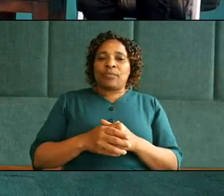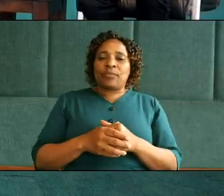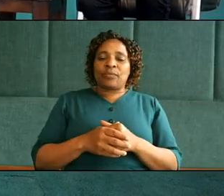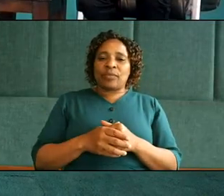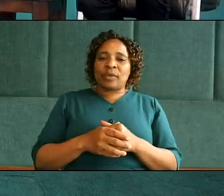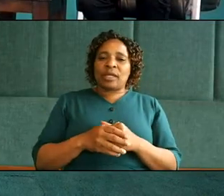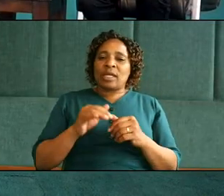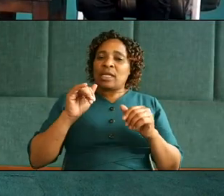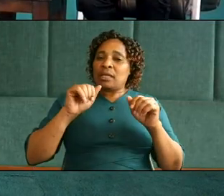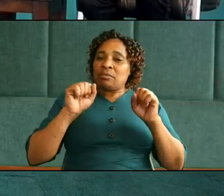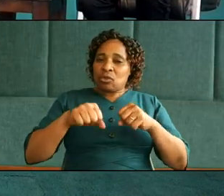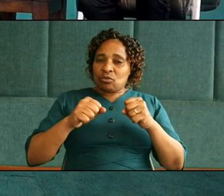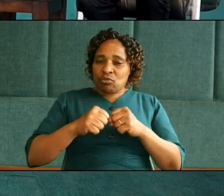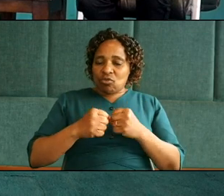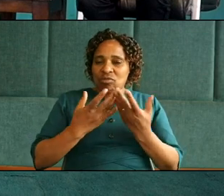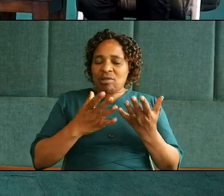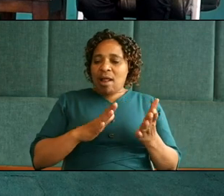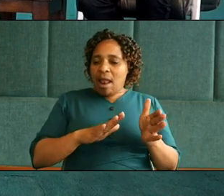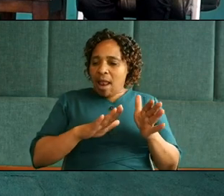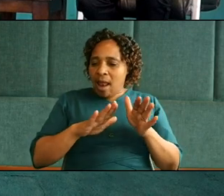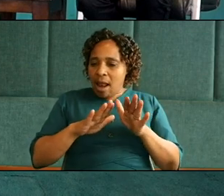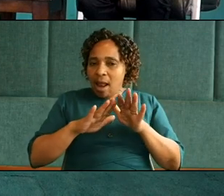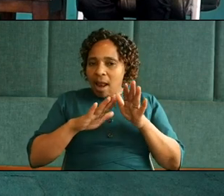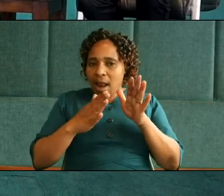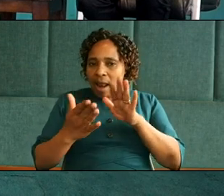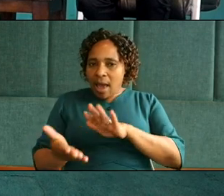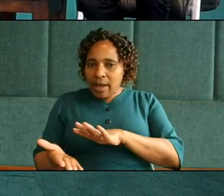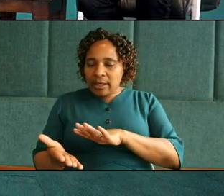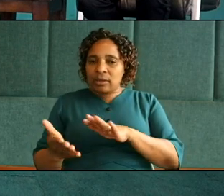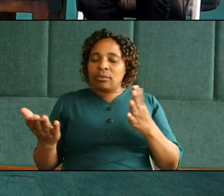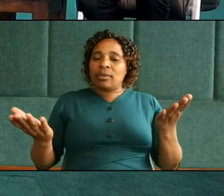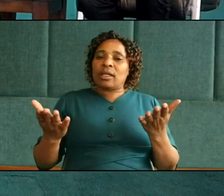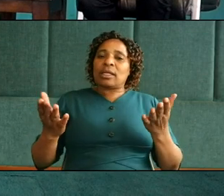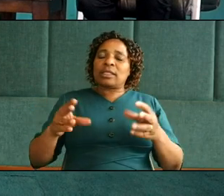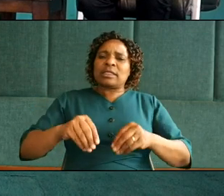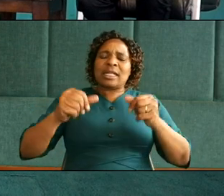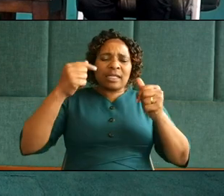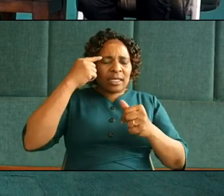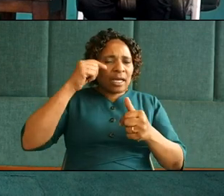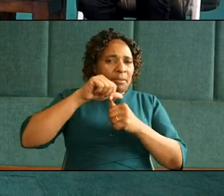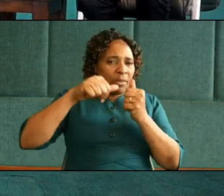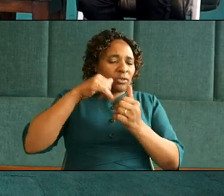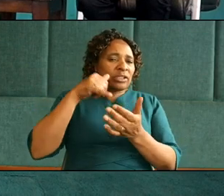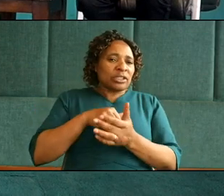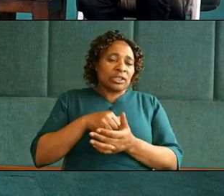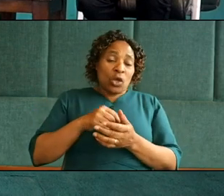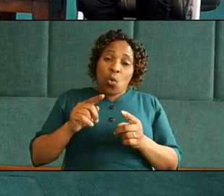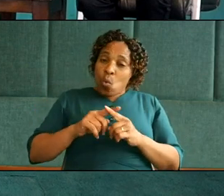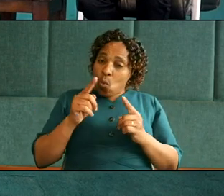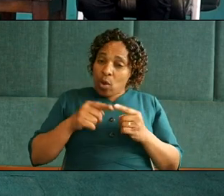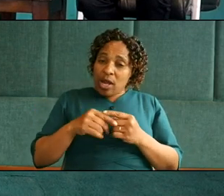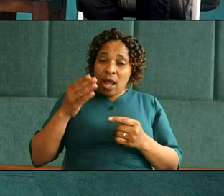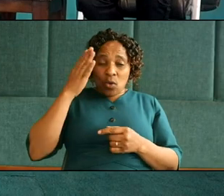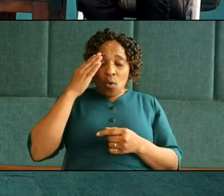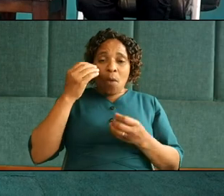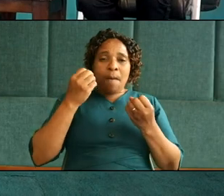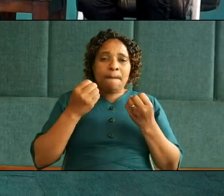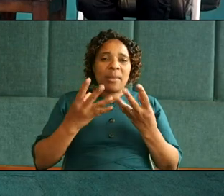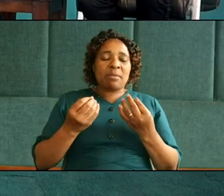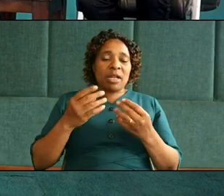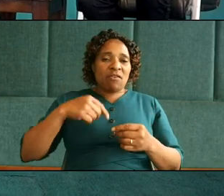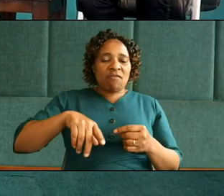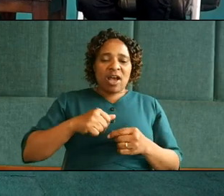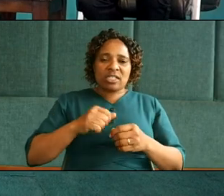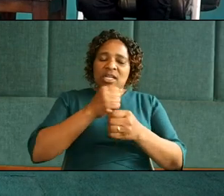more of a line in the sand. You know, just to think about it, you know, when I know most of us love